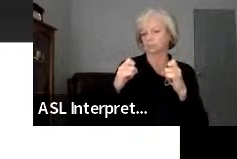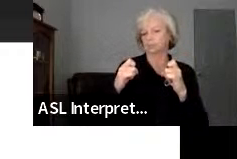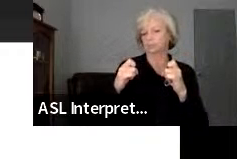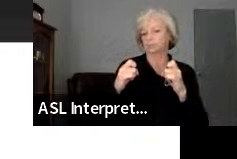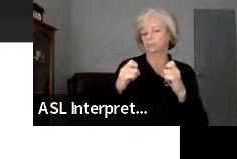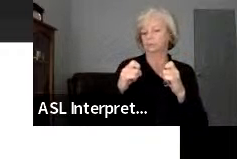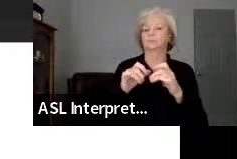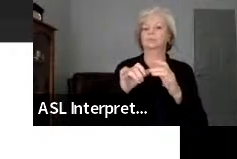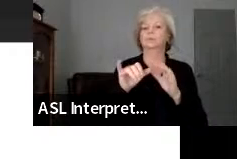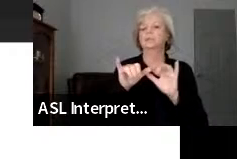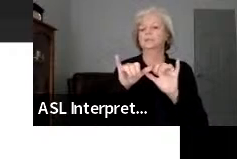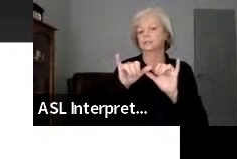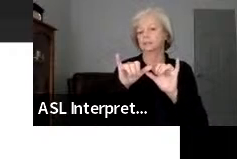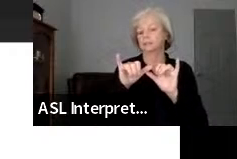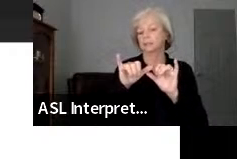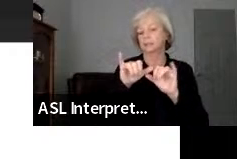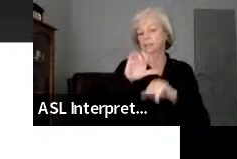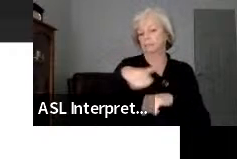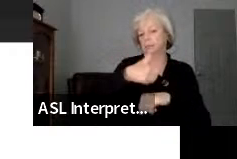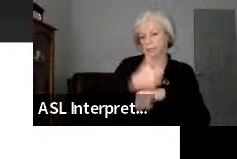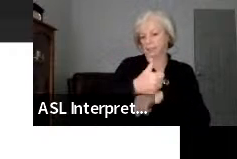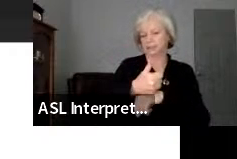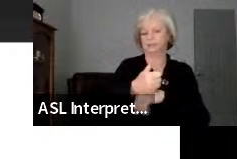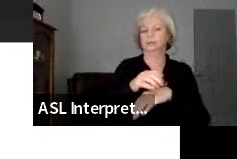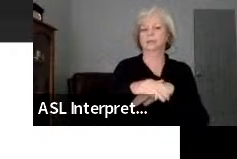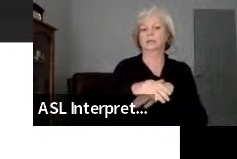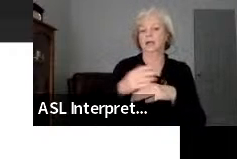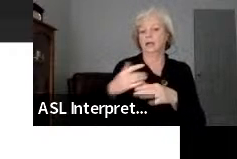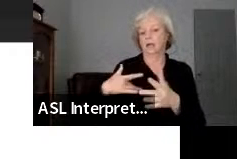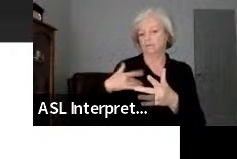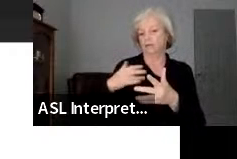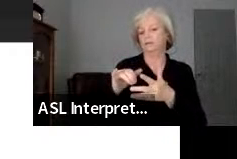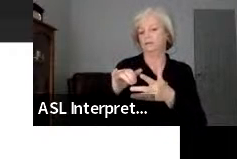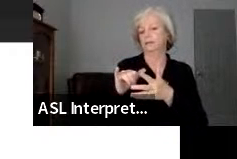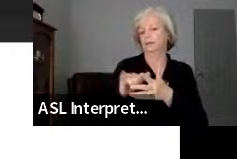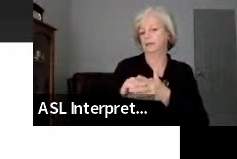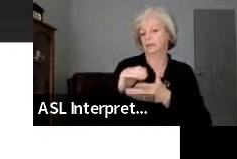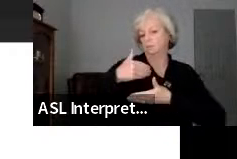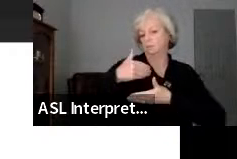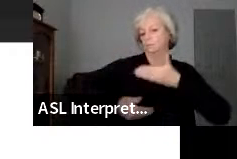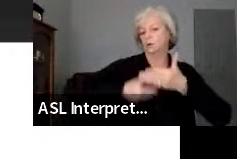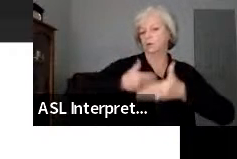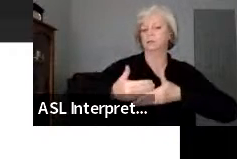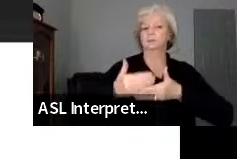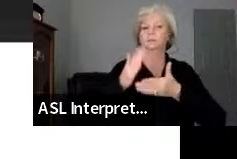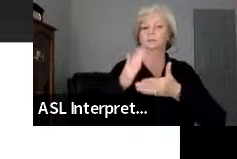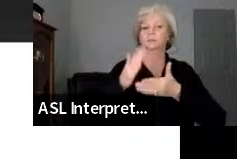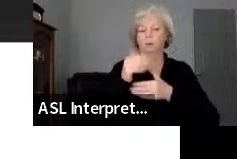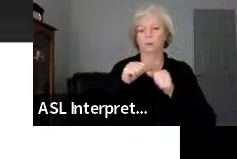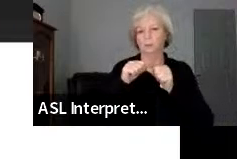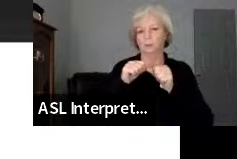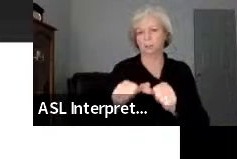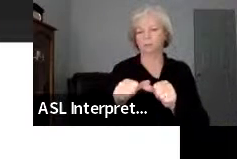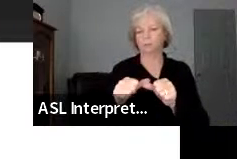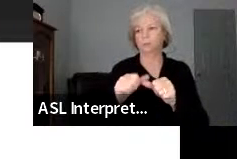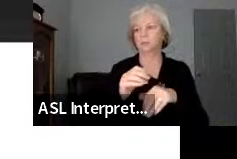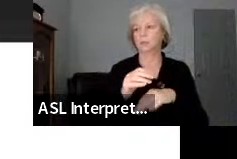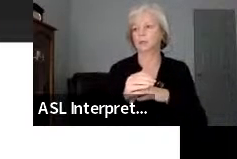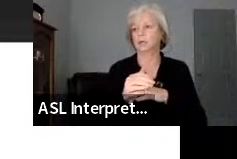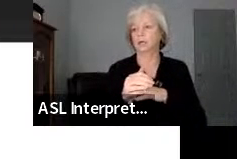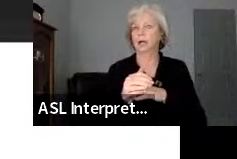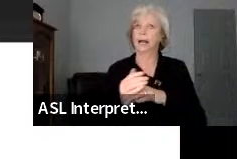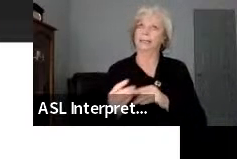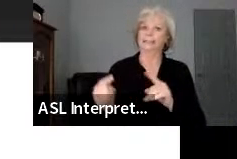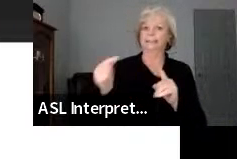trimmed back. And I think that process is just going to keep continuing